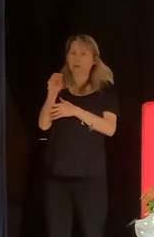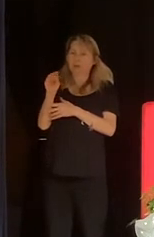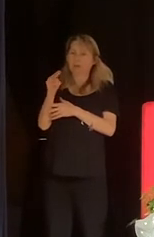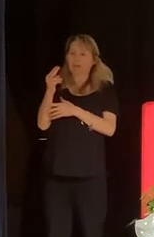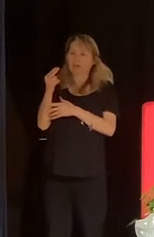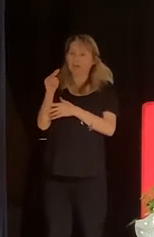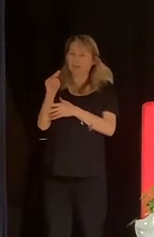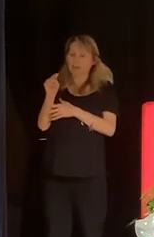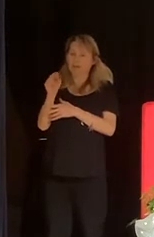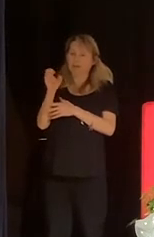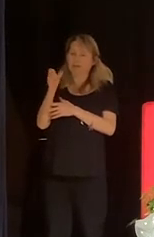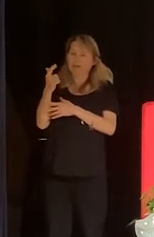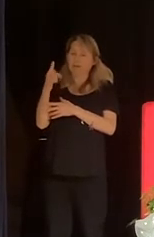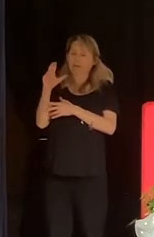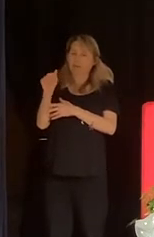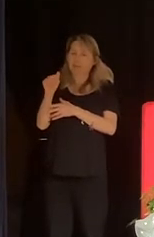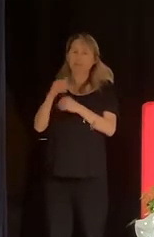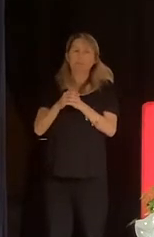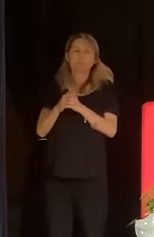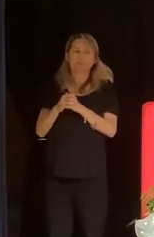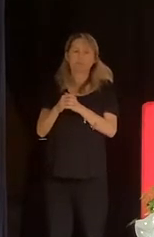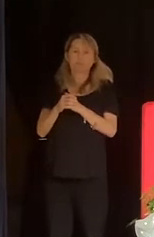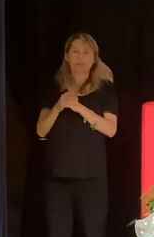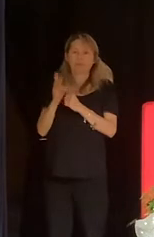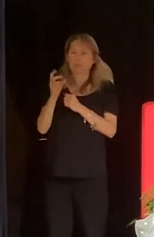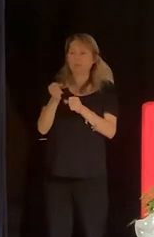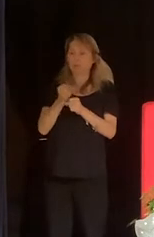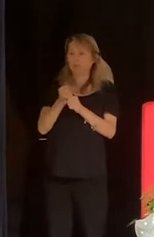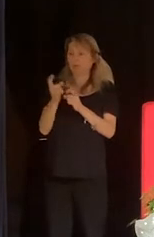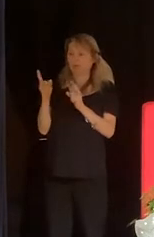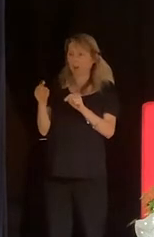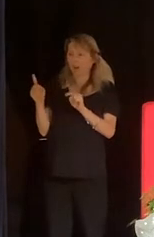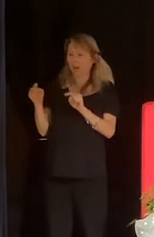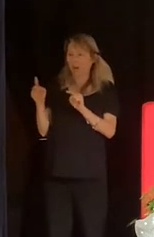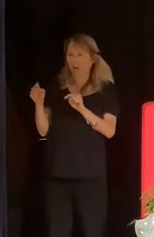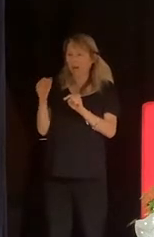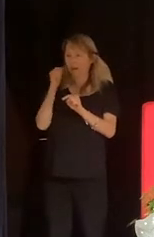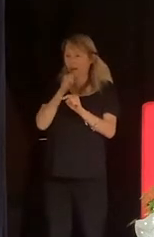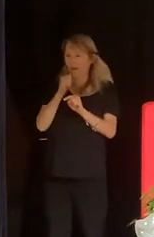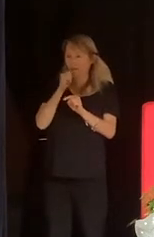Nega. For 7 years, you came to school every day.